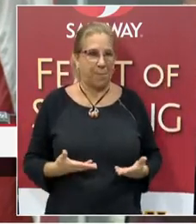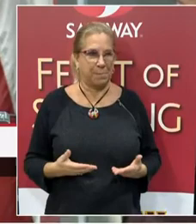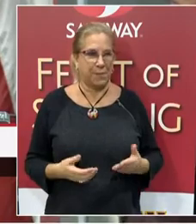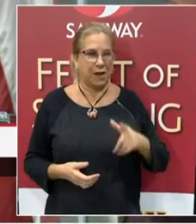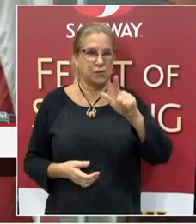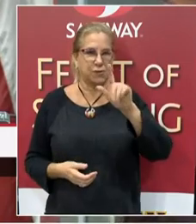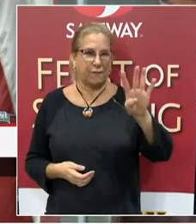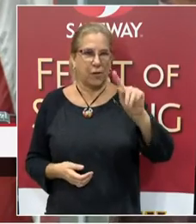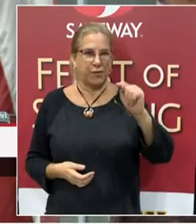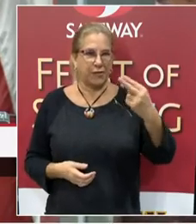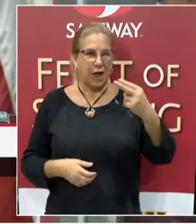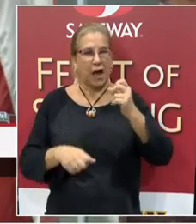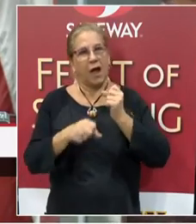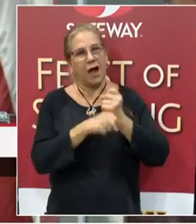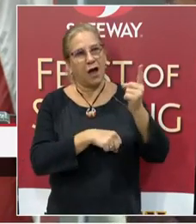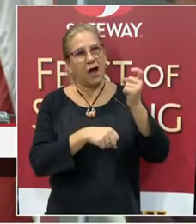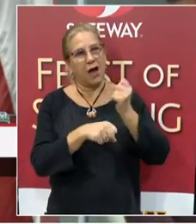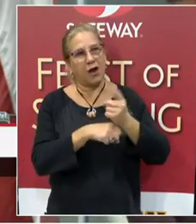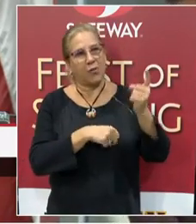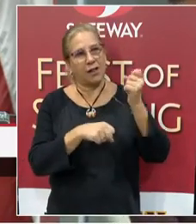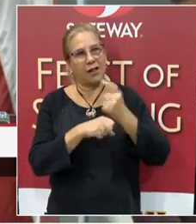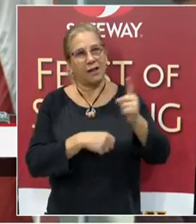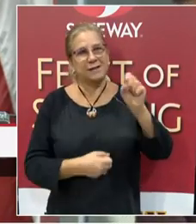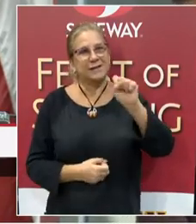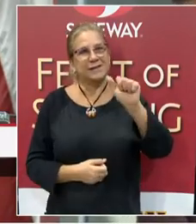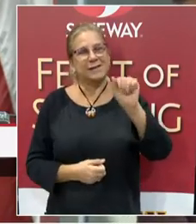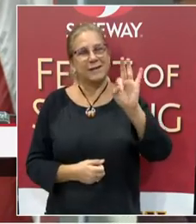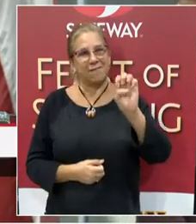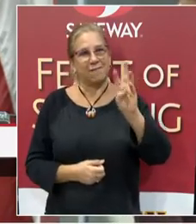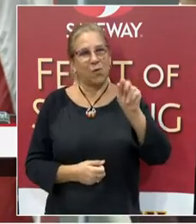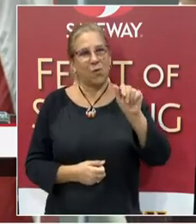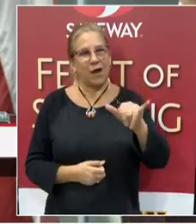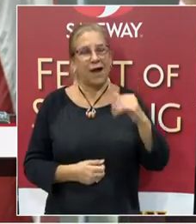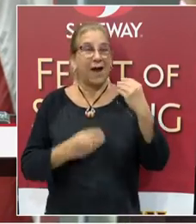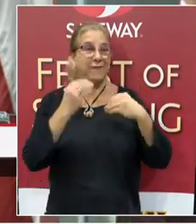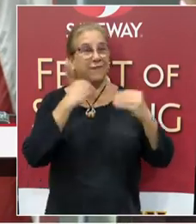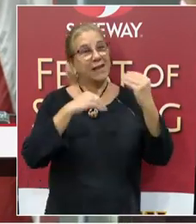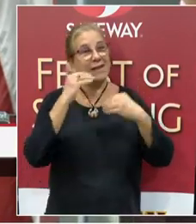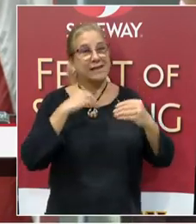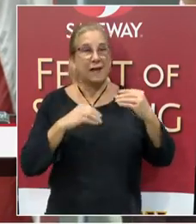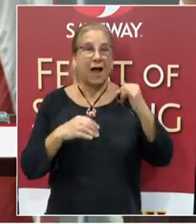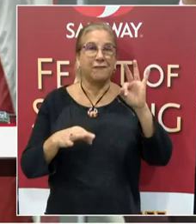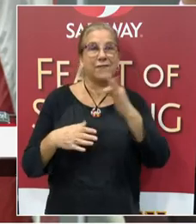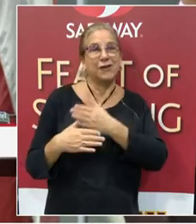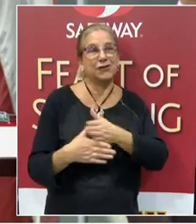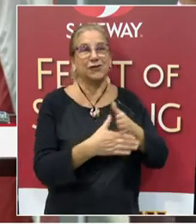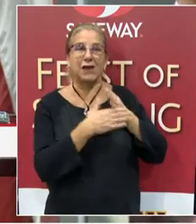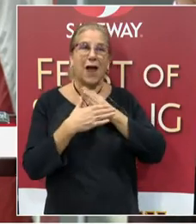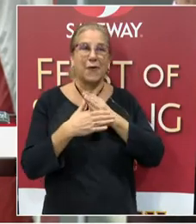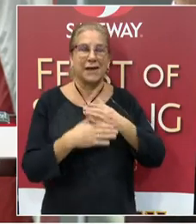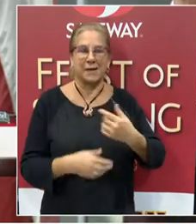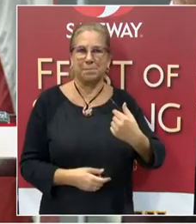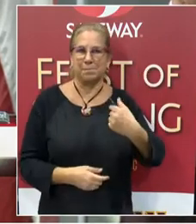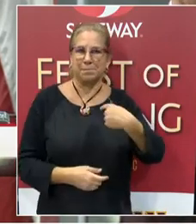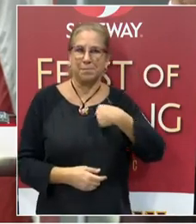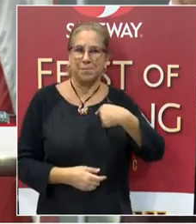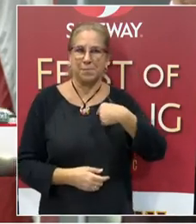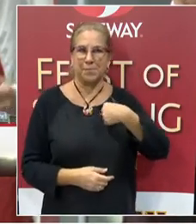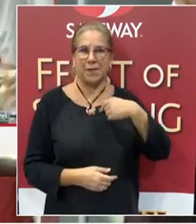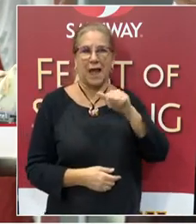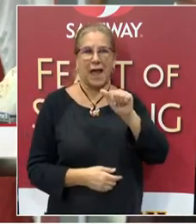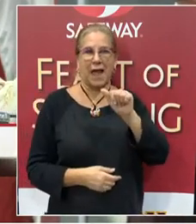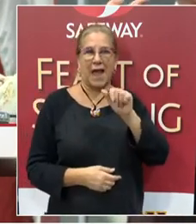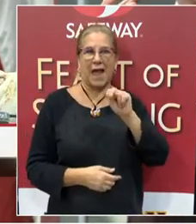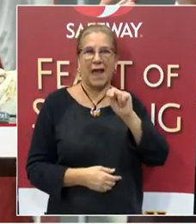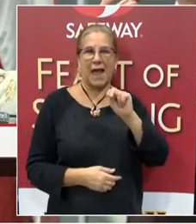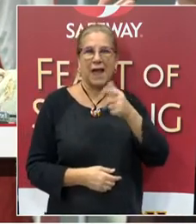Safeway Feast of Sharing. I am Angie Gates, the president and CEO of Events DC, and delighted to have